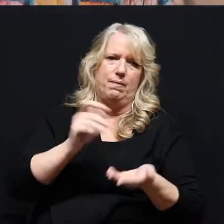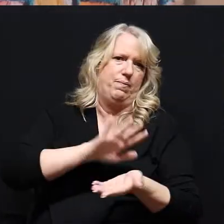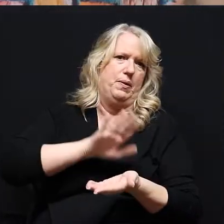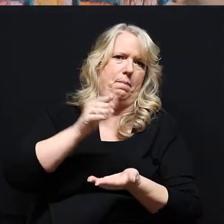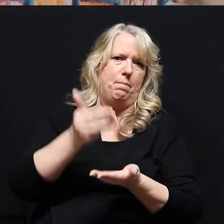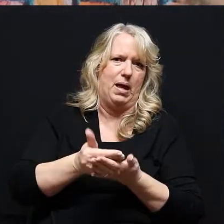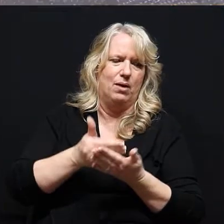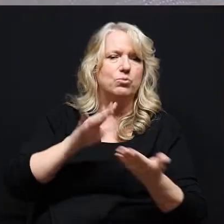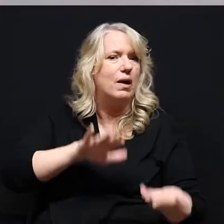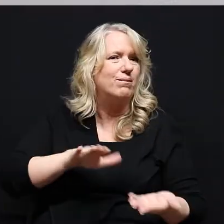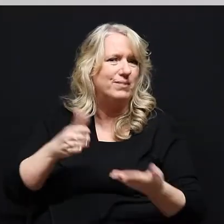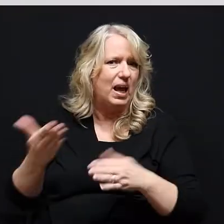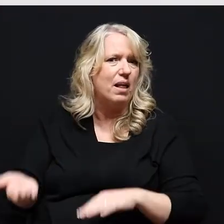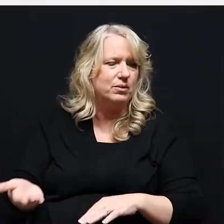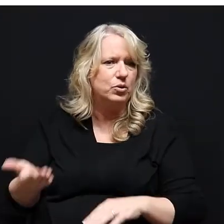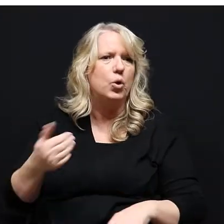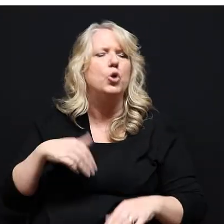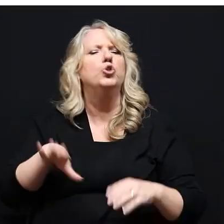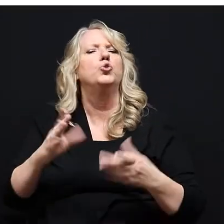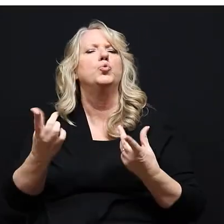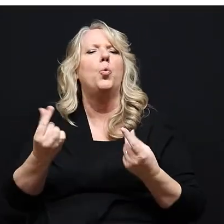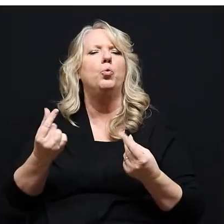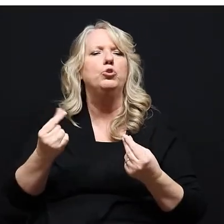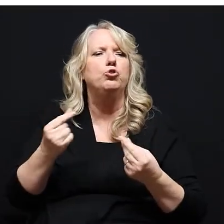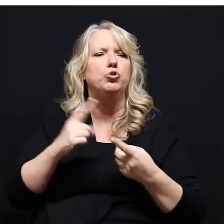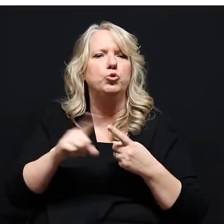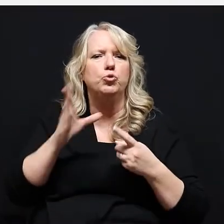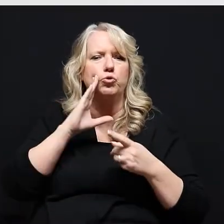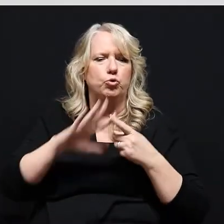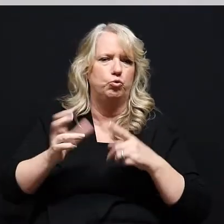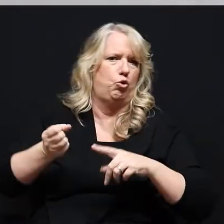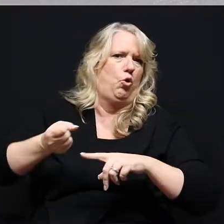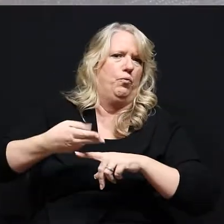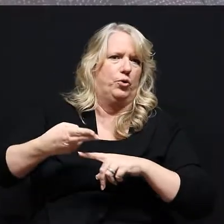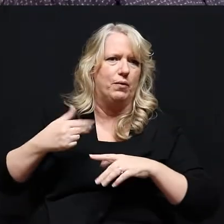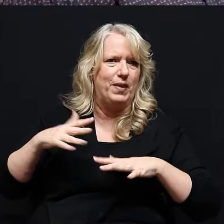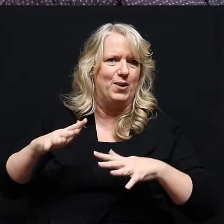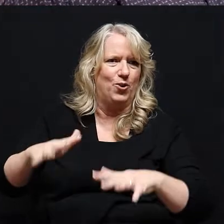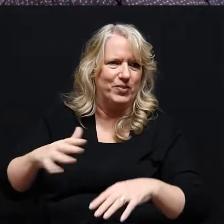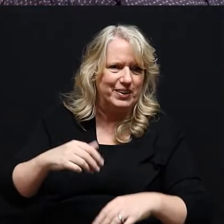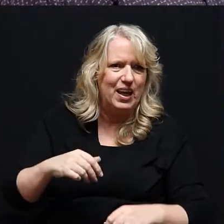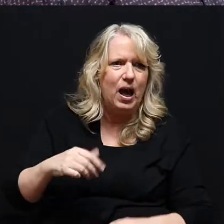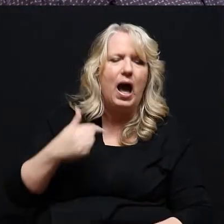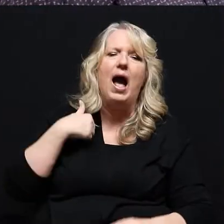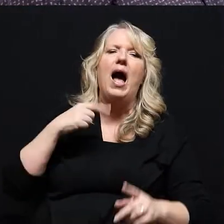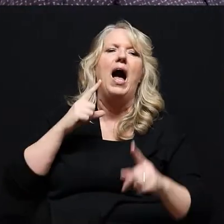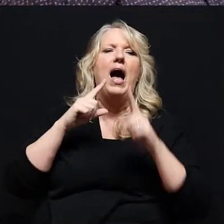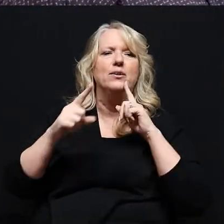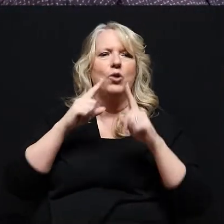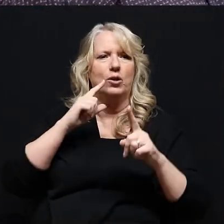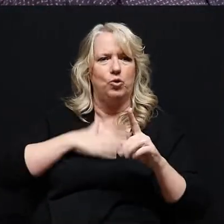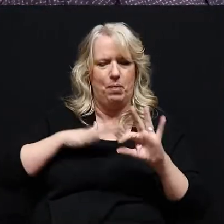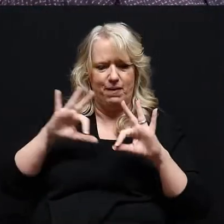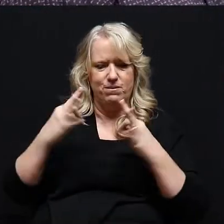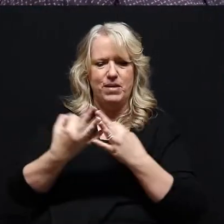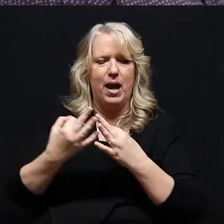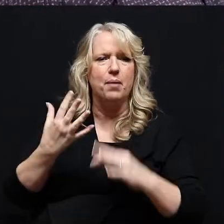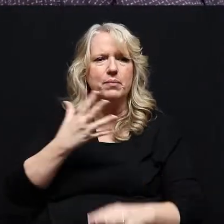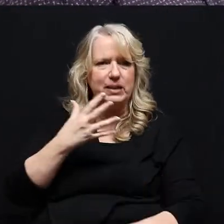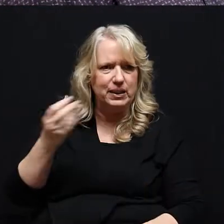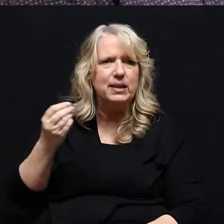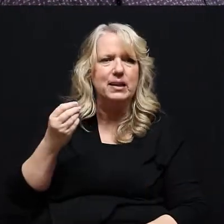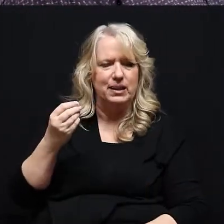of deaths. So what did you do to kind of overcome that initial nervousness or hesitancy? I talked to my family and also researched